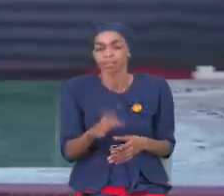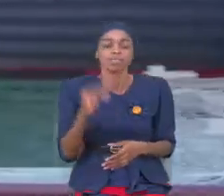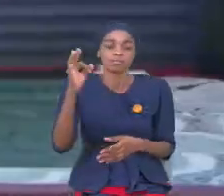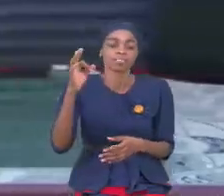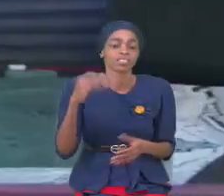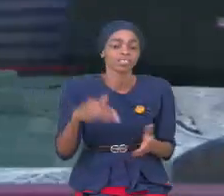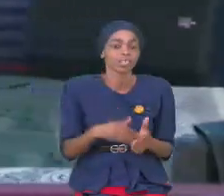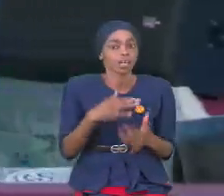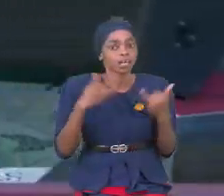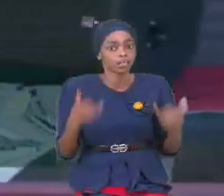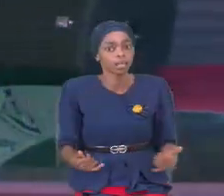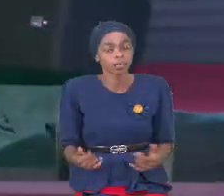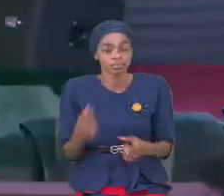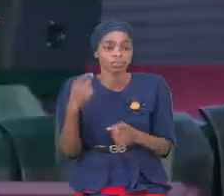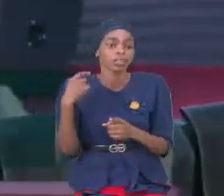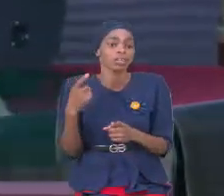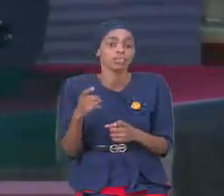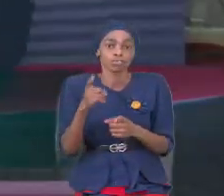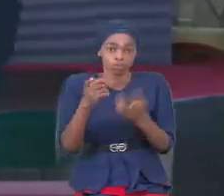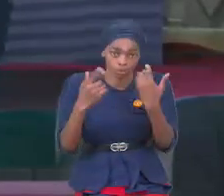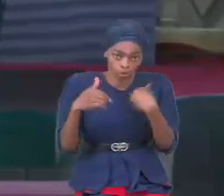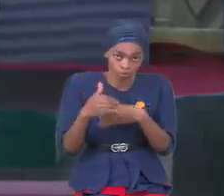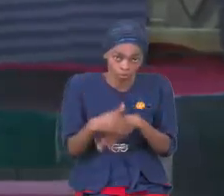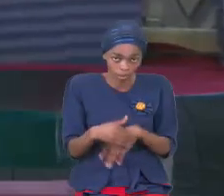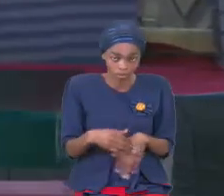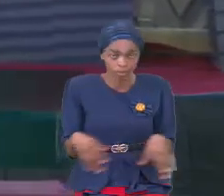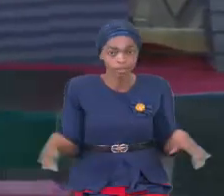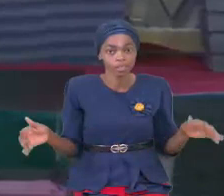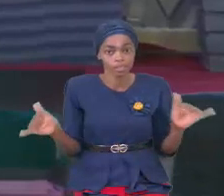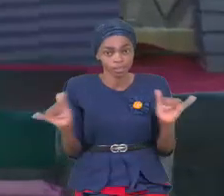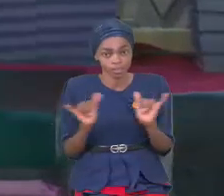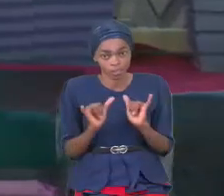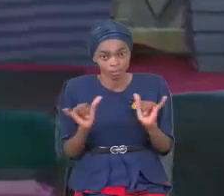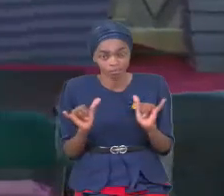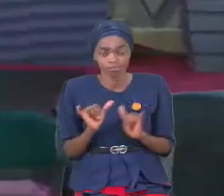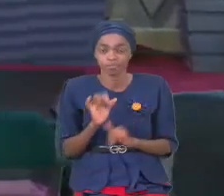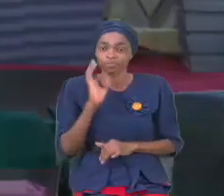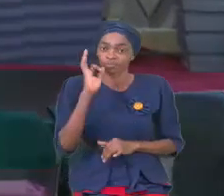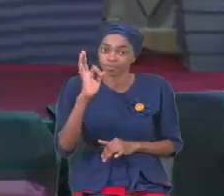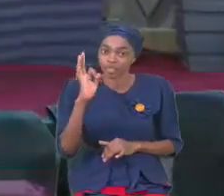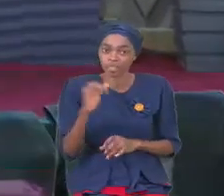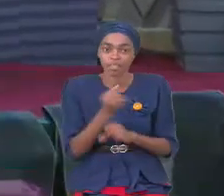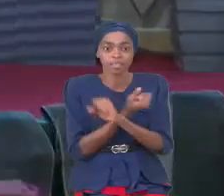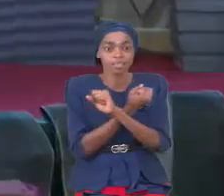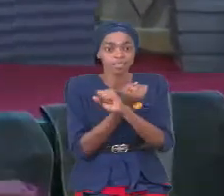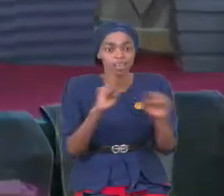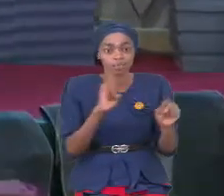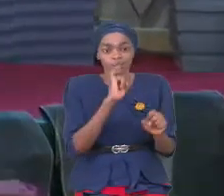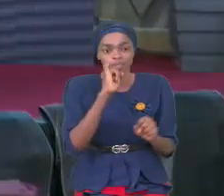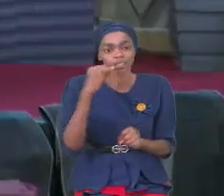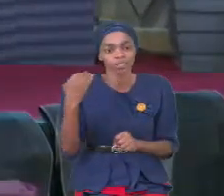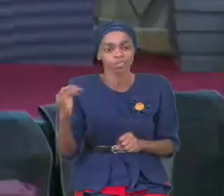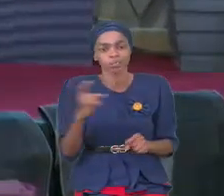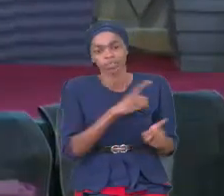the same message. Salvation is of the Lord. Salvation we find in